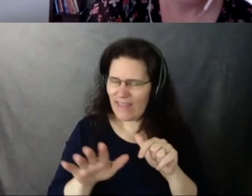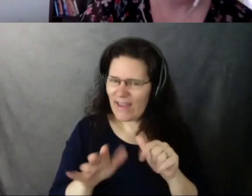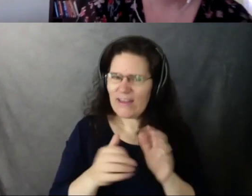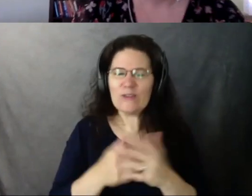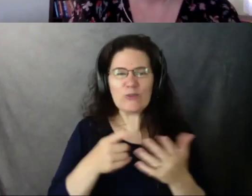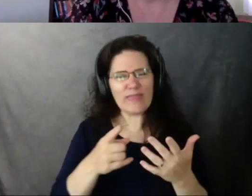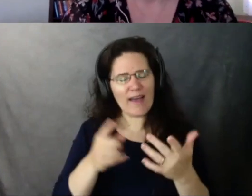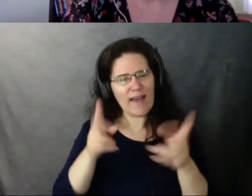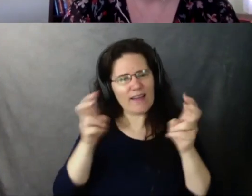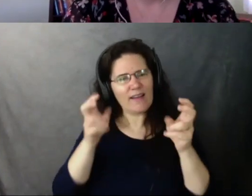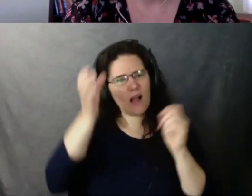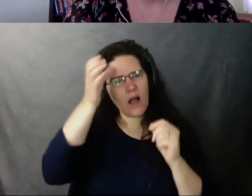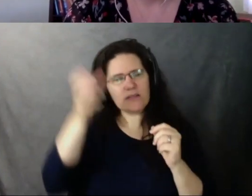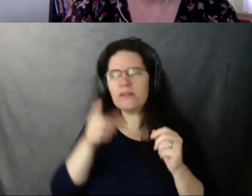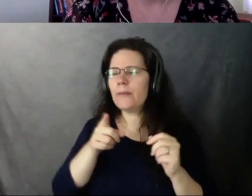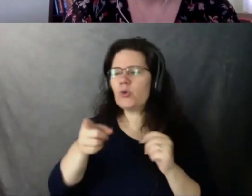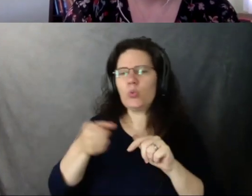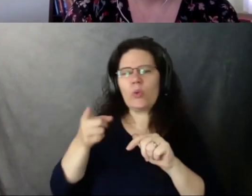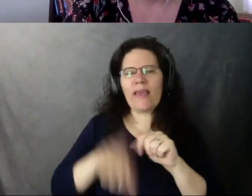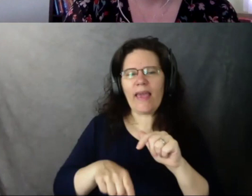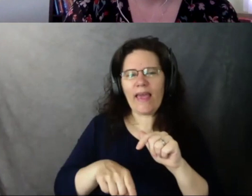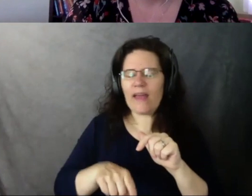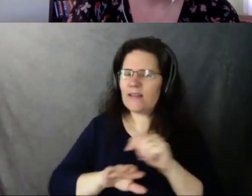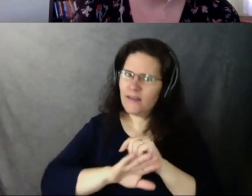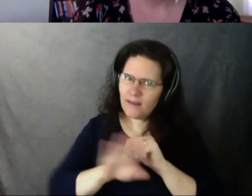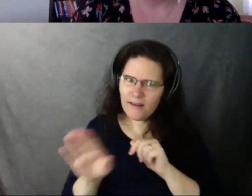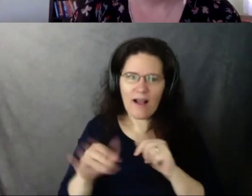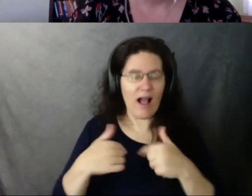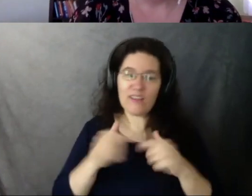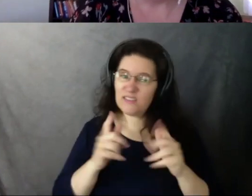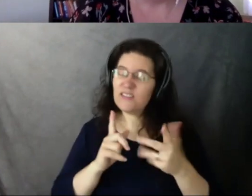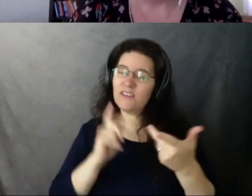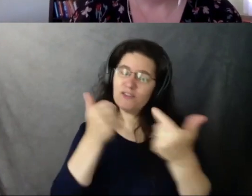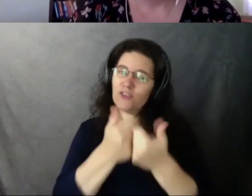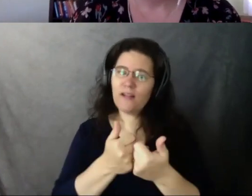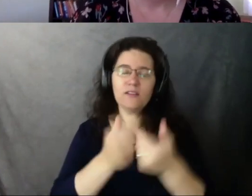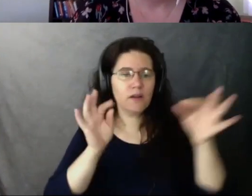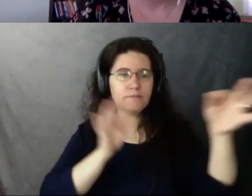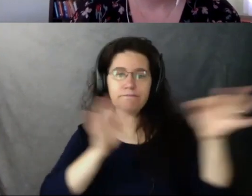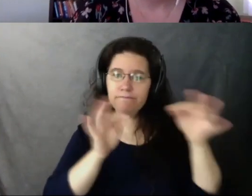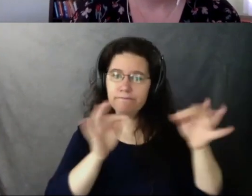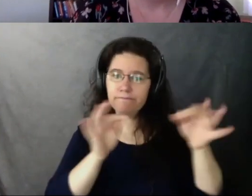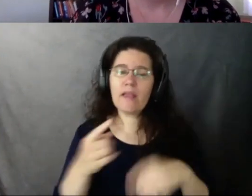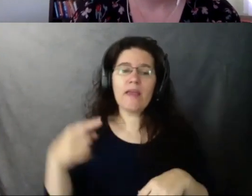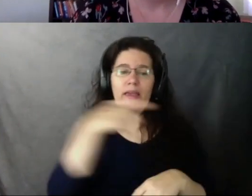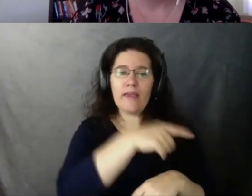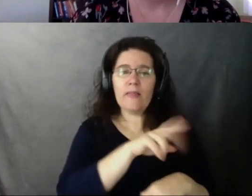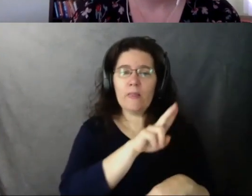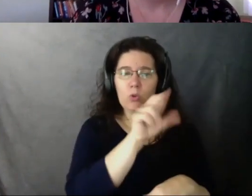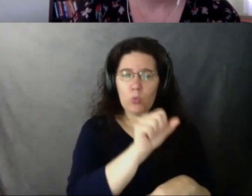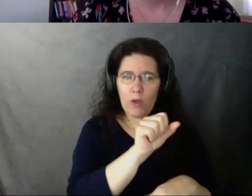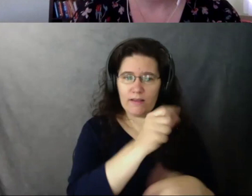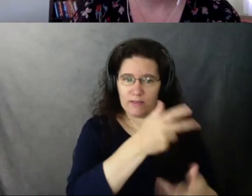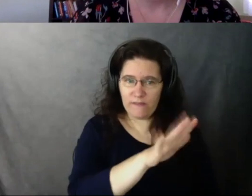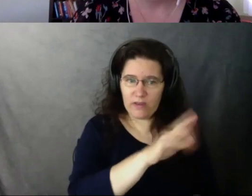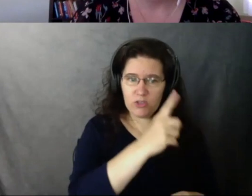do, and this is what I am still facing. And during my exchange year, after coming back from